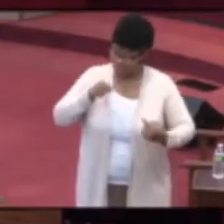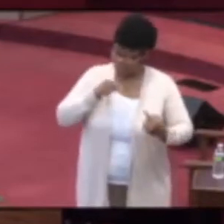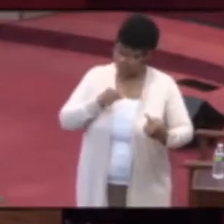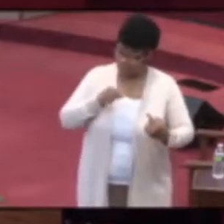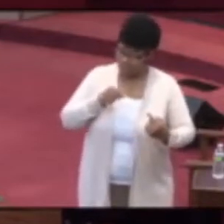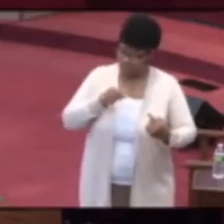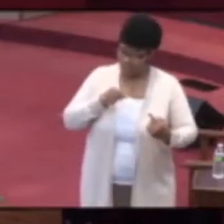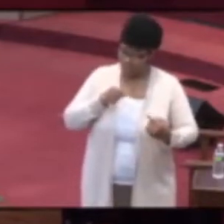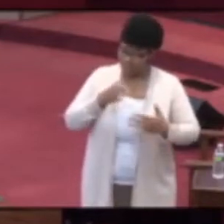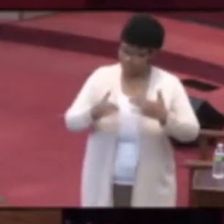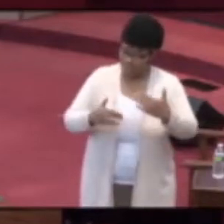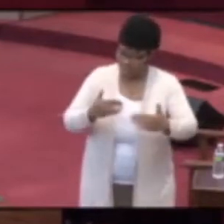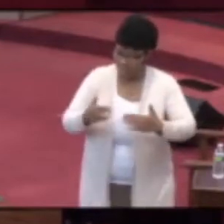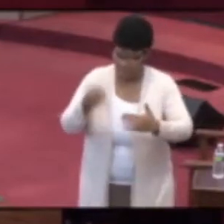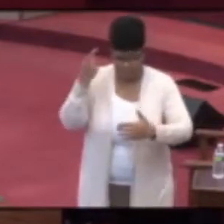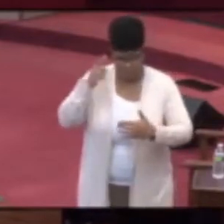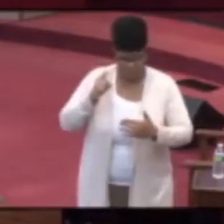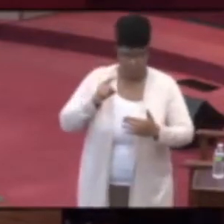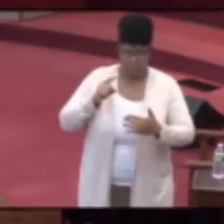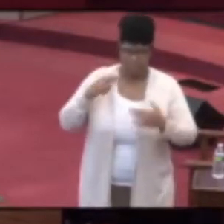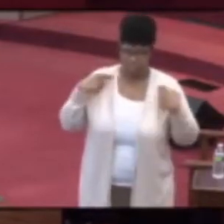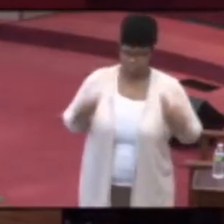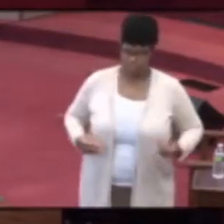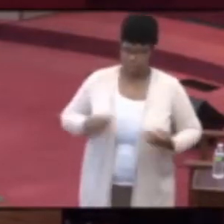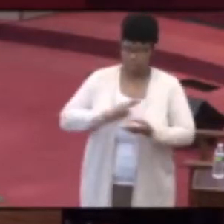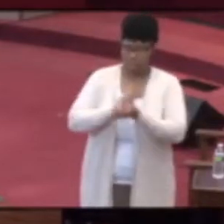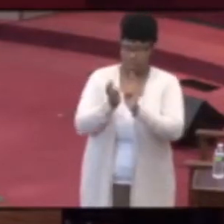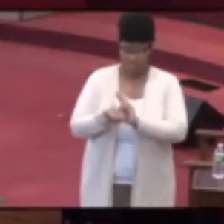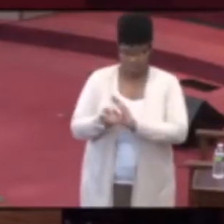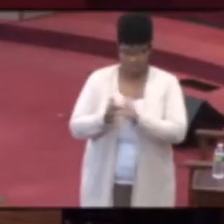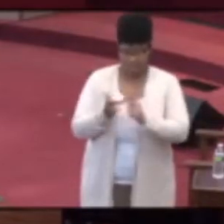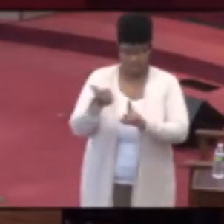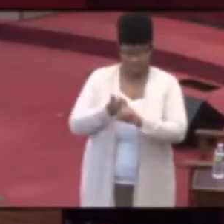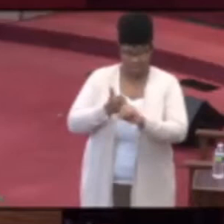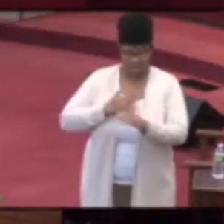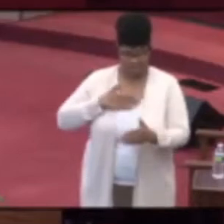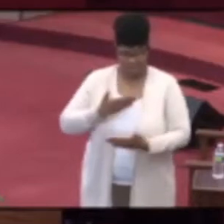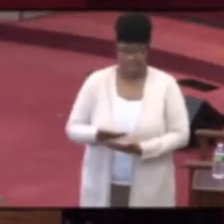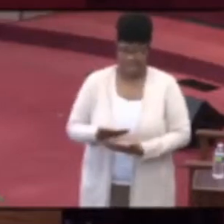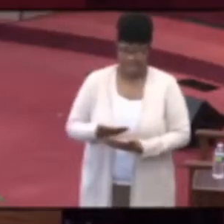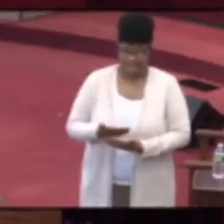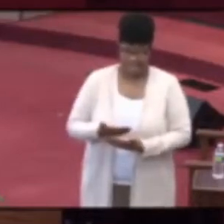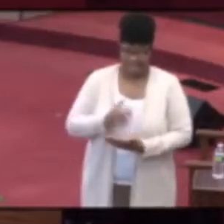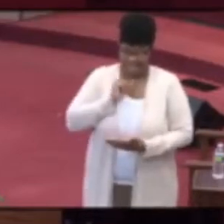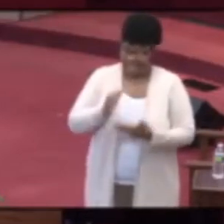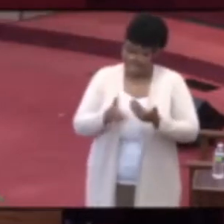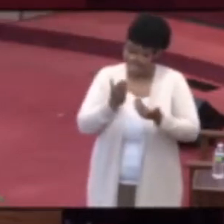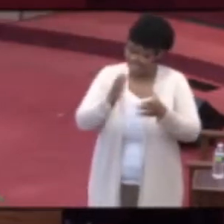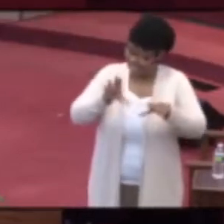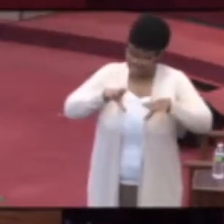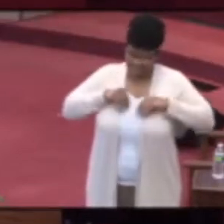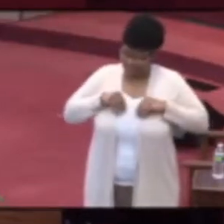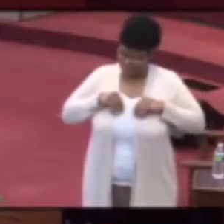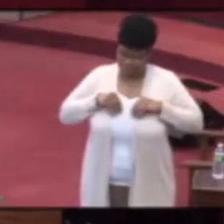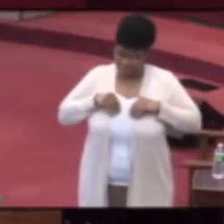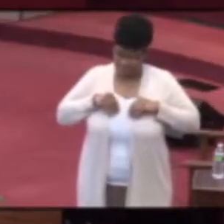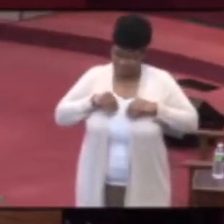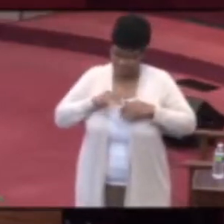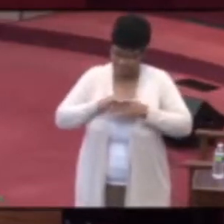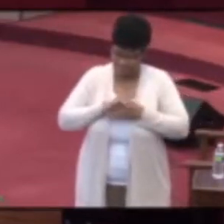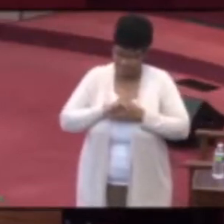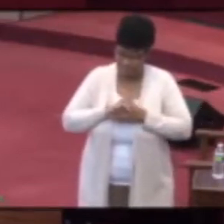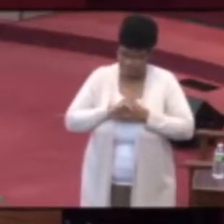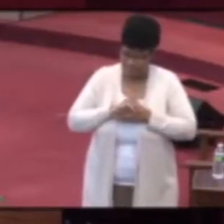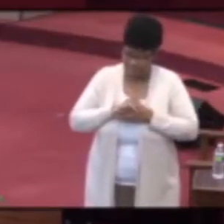mission of human redemption to the degree that he even himself admitted that this was not easy acceptance for him of